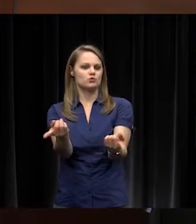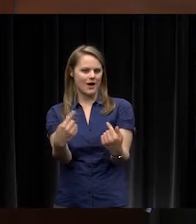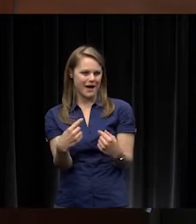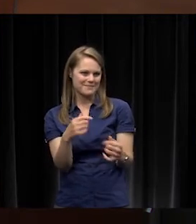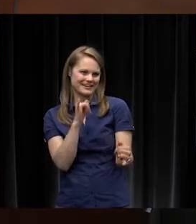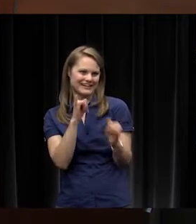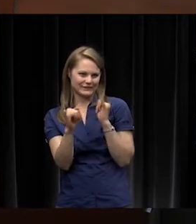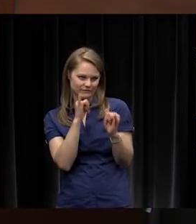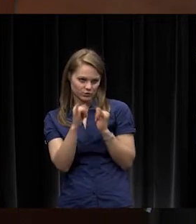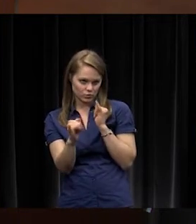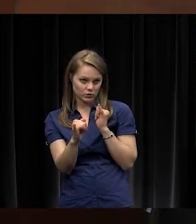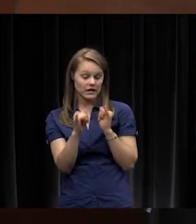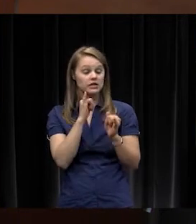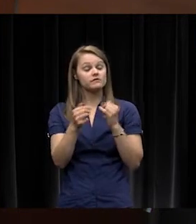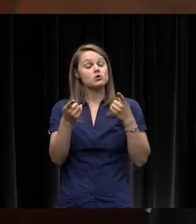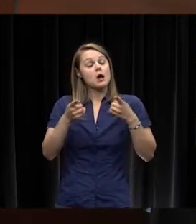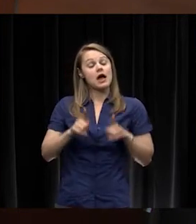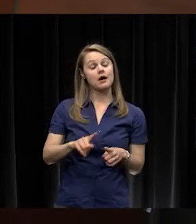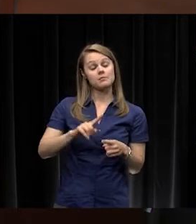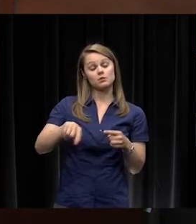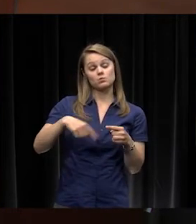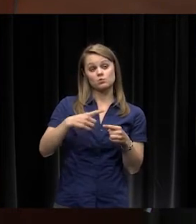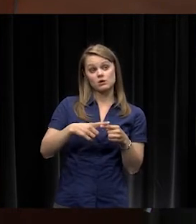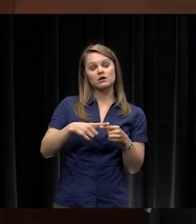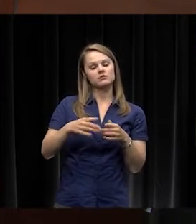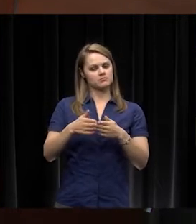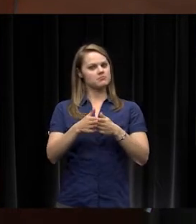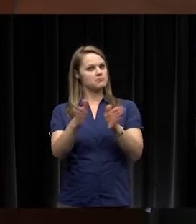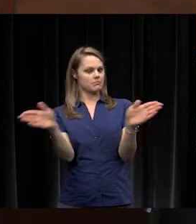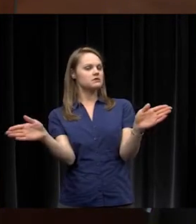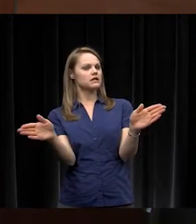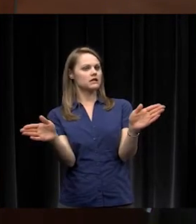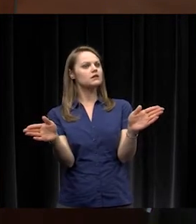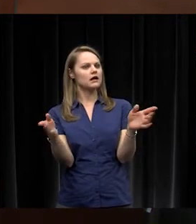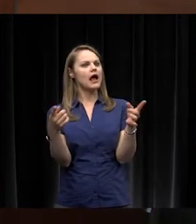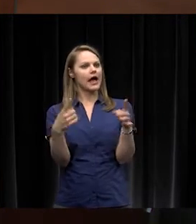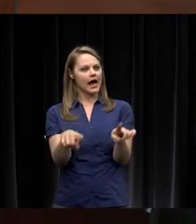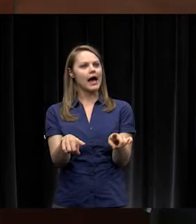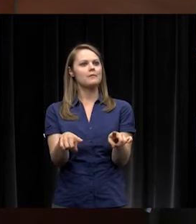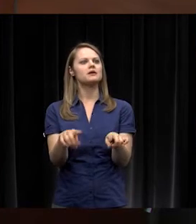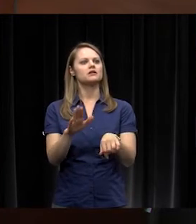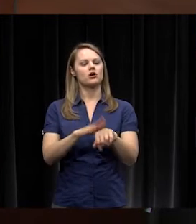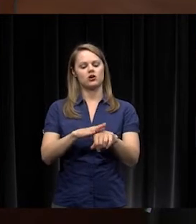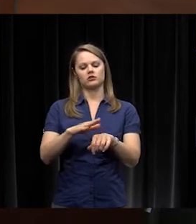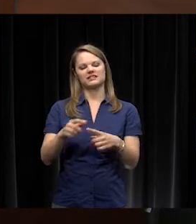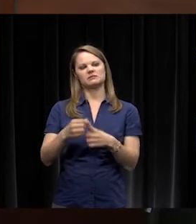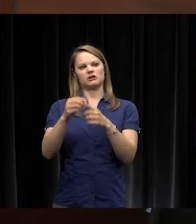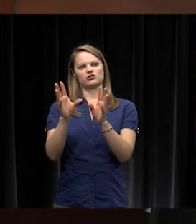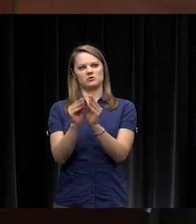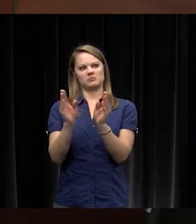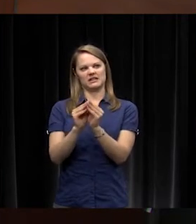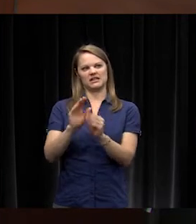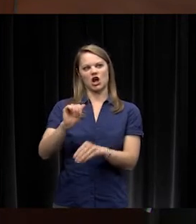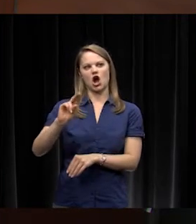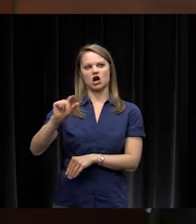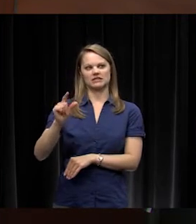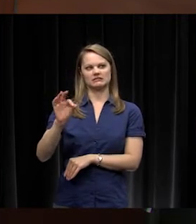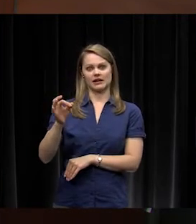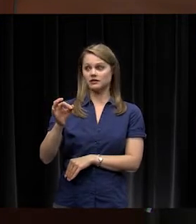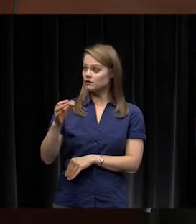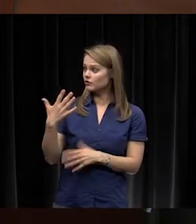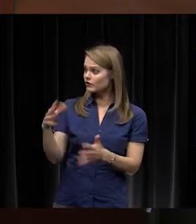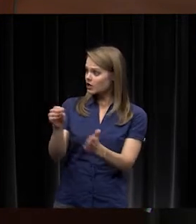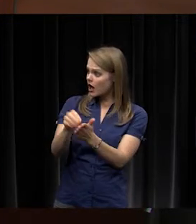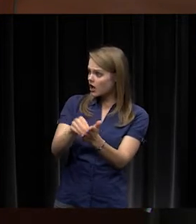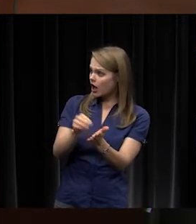interviews will actually happen again out in the public, and those happen on the special meeting on August 18th. Y'all getting this all down? I had to write it down twice to